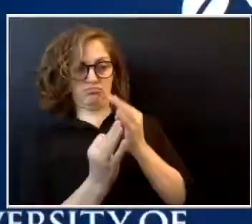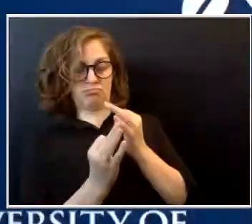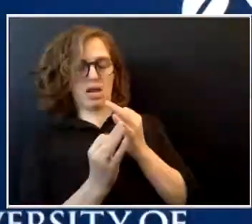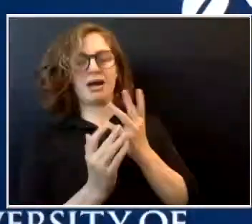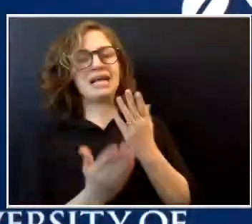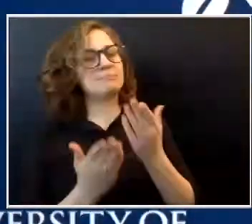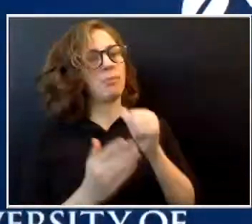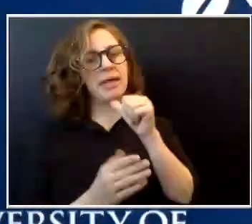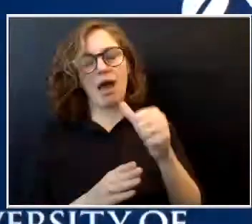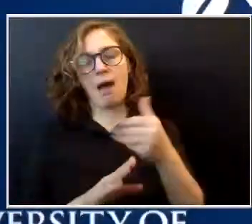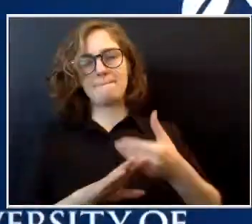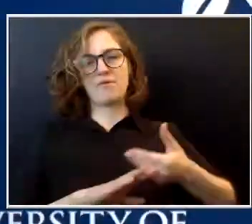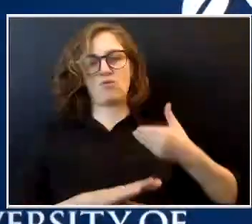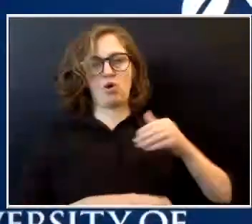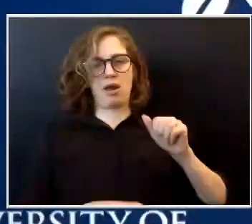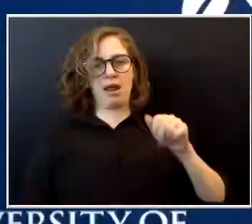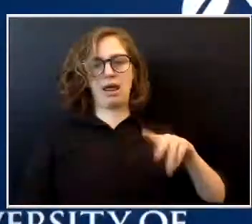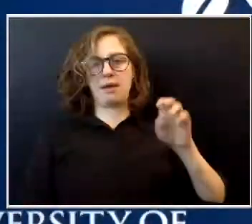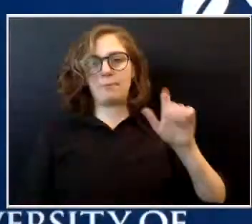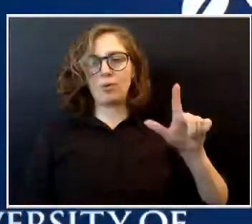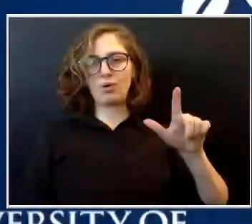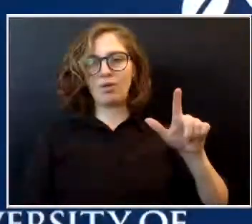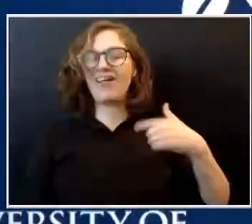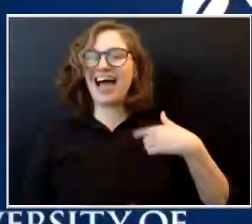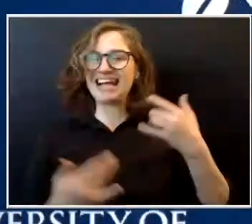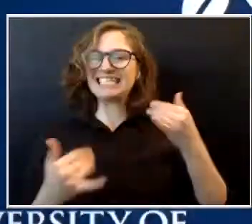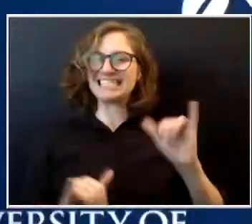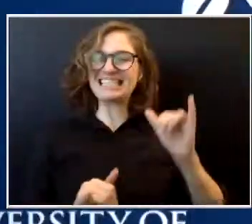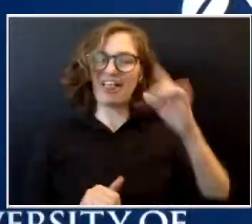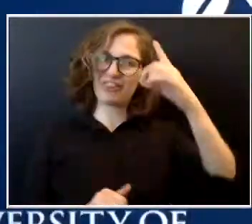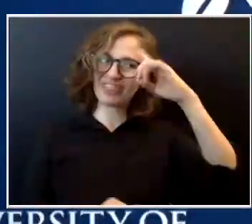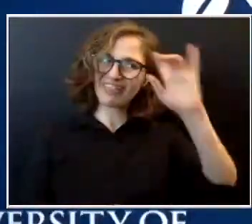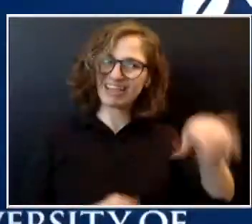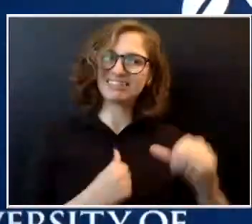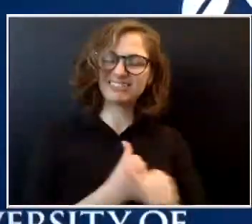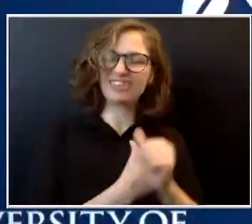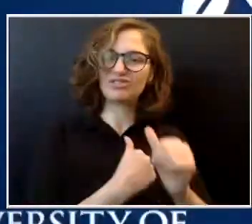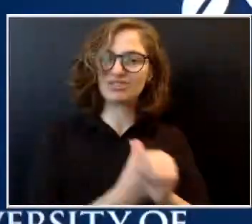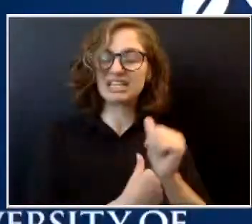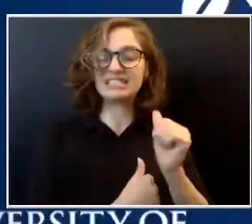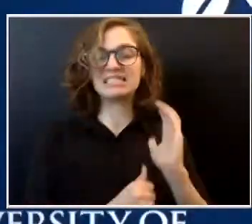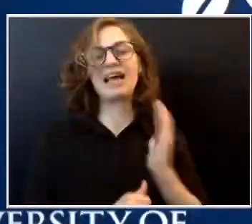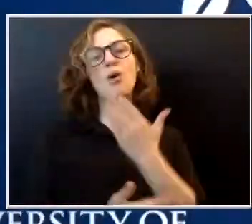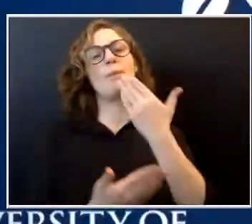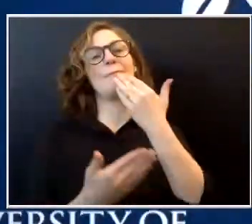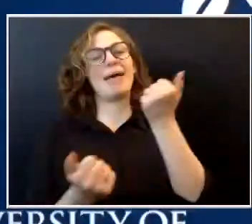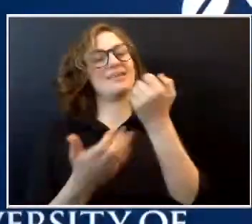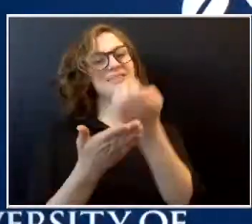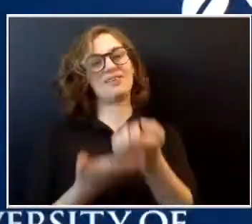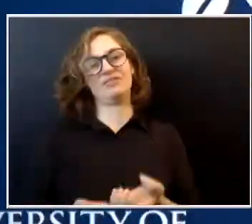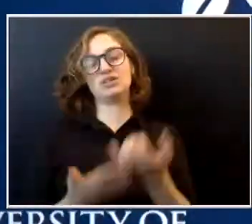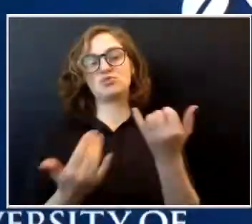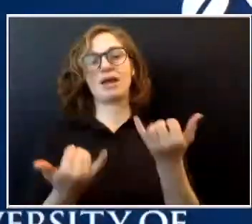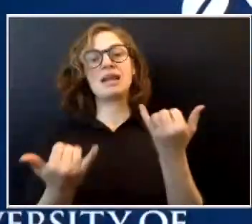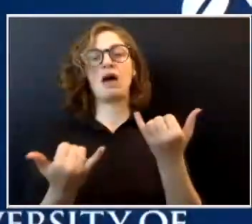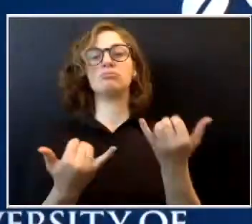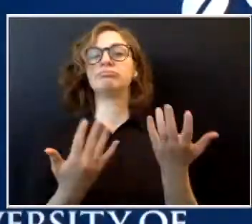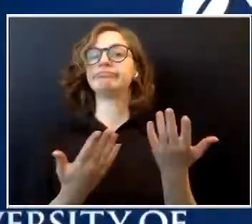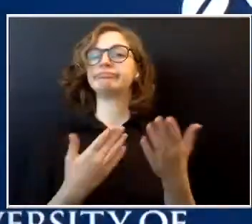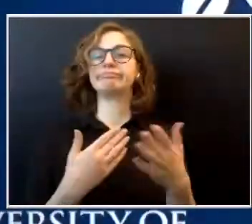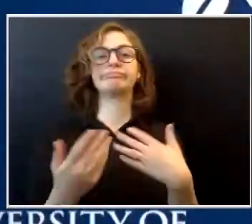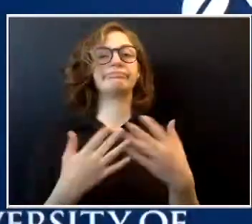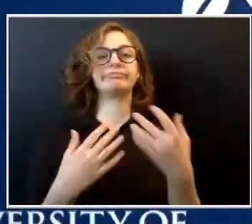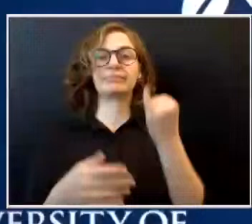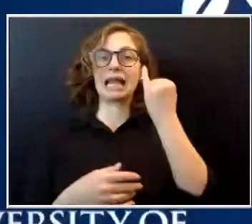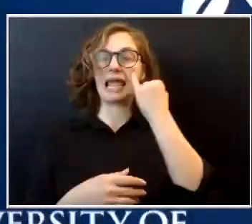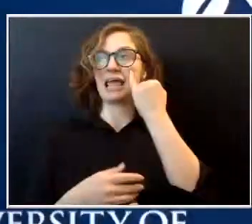I still do think that is dangerous. The best evidence we continue to have is that whether you are unvaccinated or